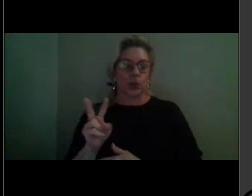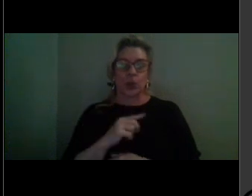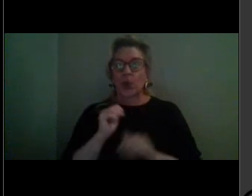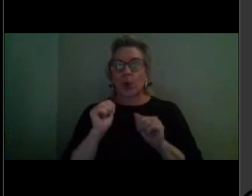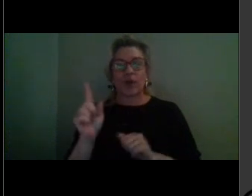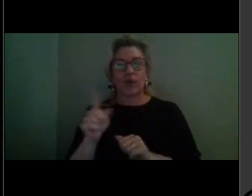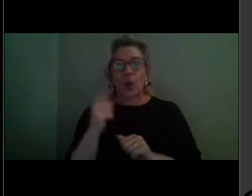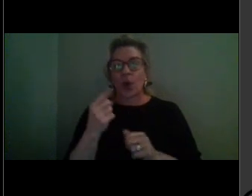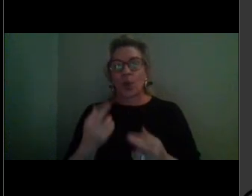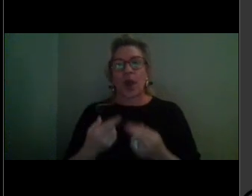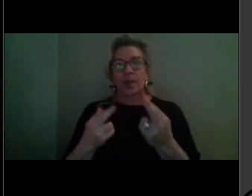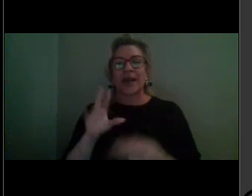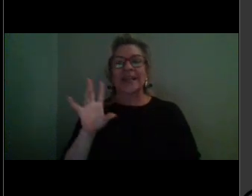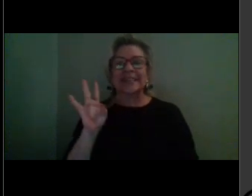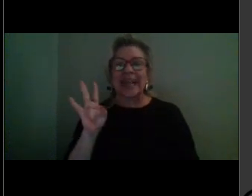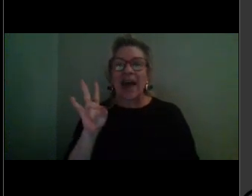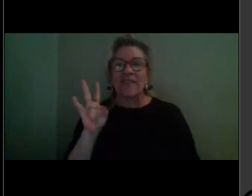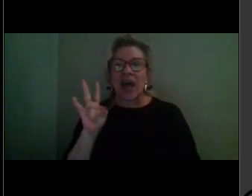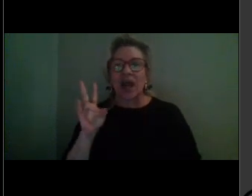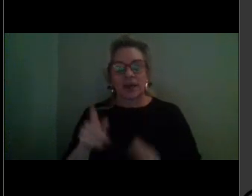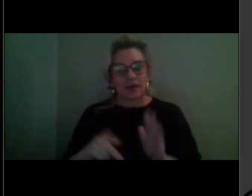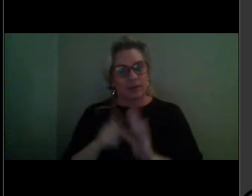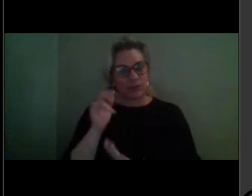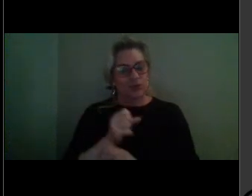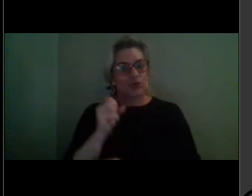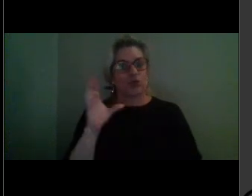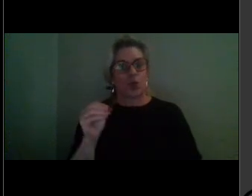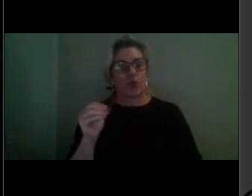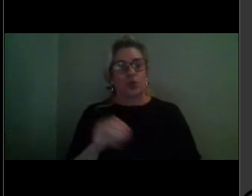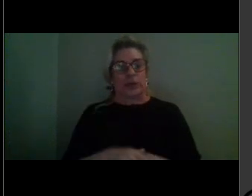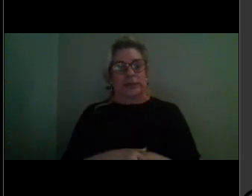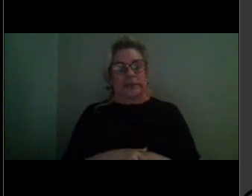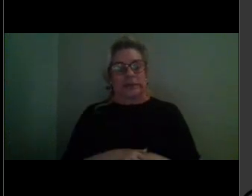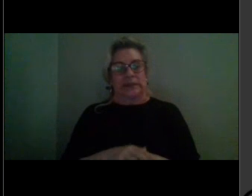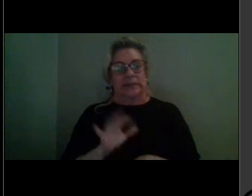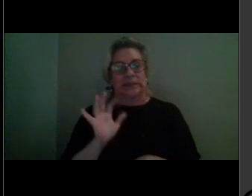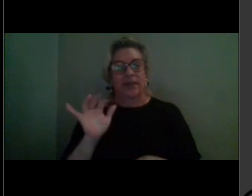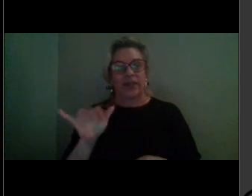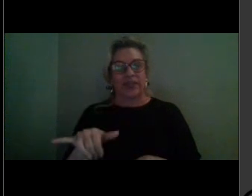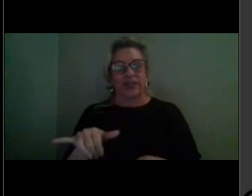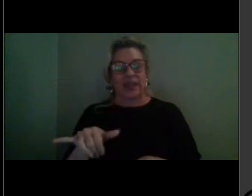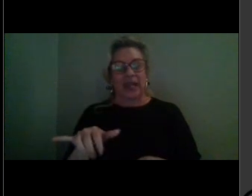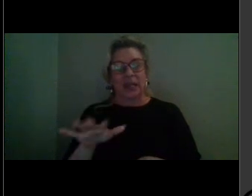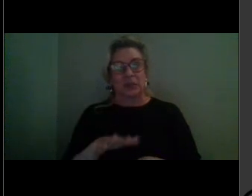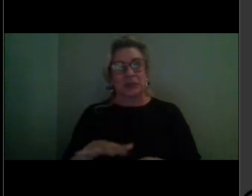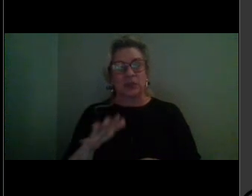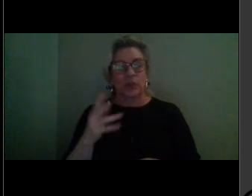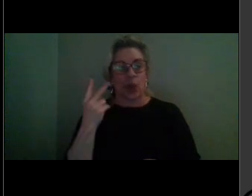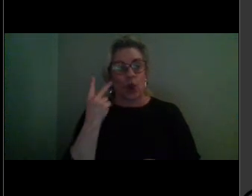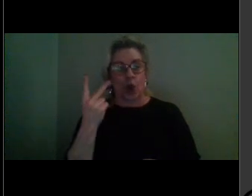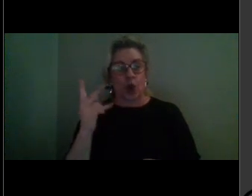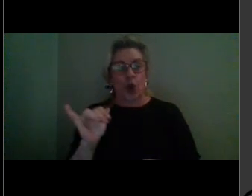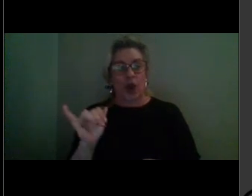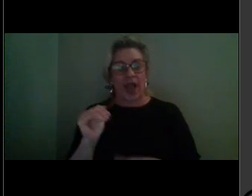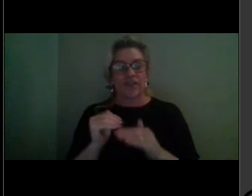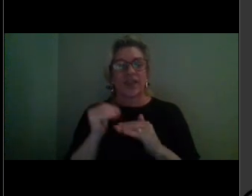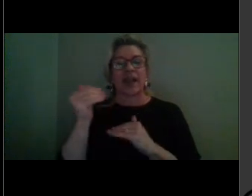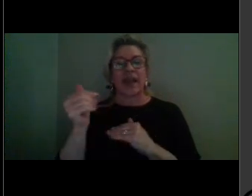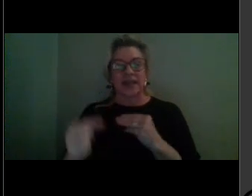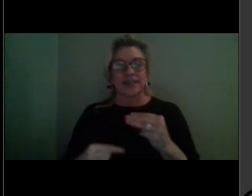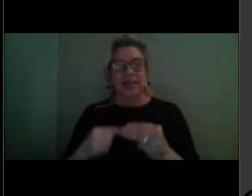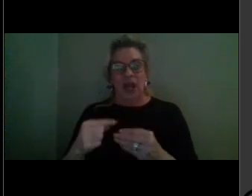to recommend 7 projects. So that's probably around what we'll be looking at for next cycle, because